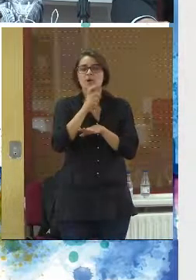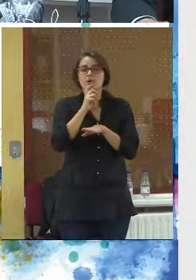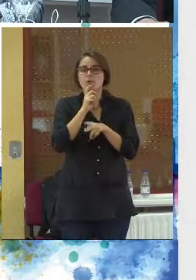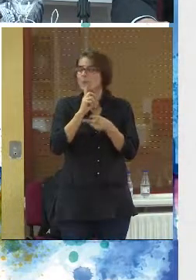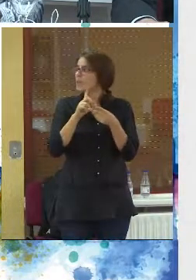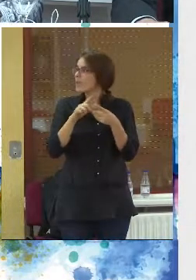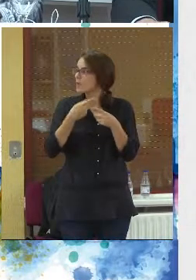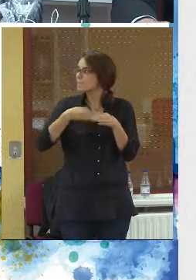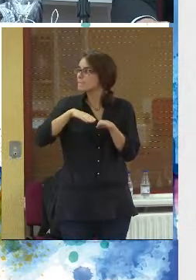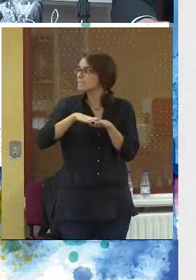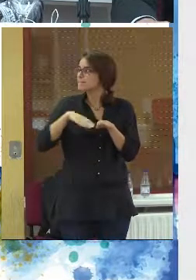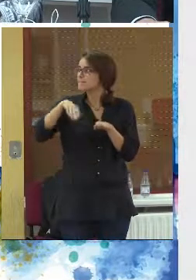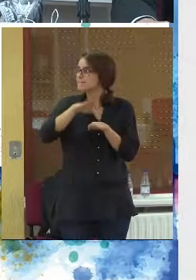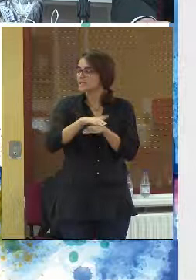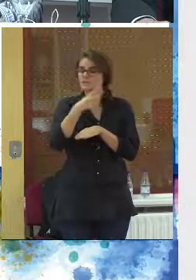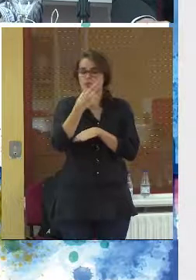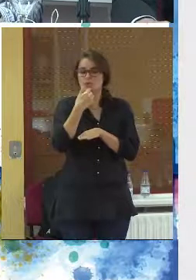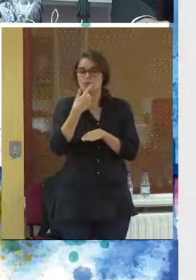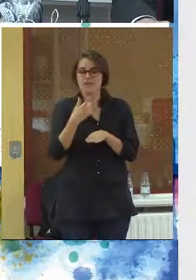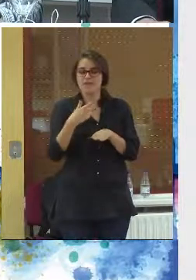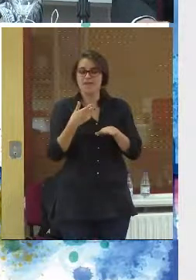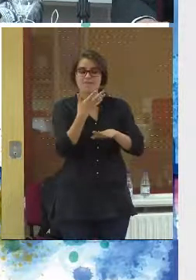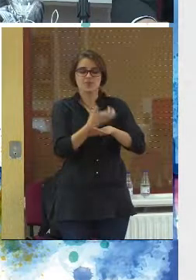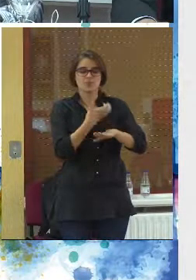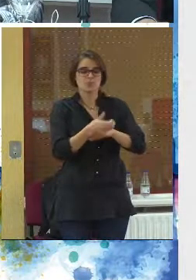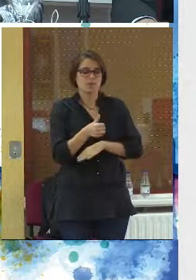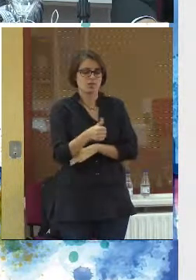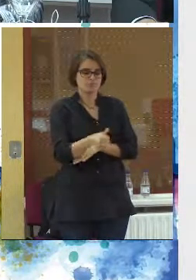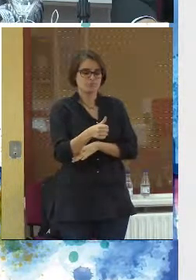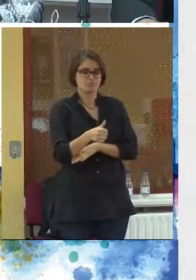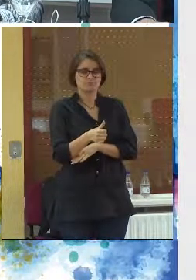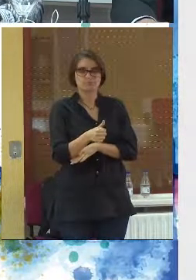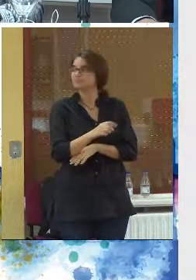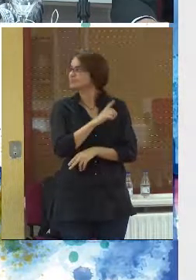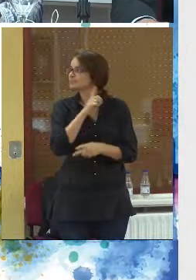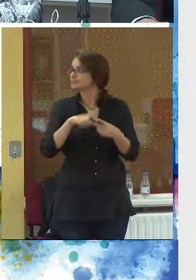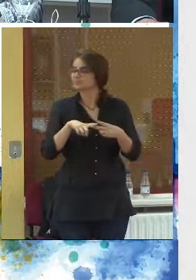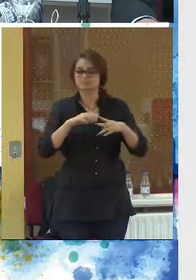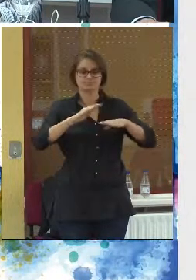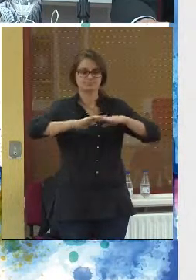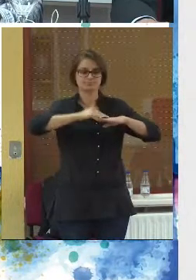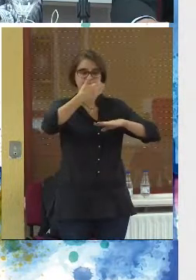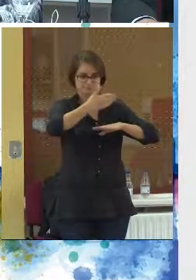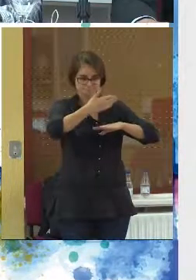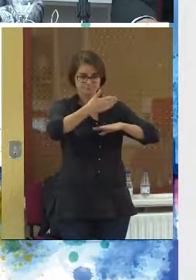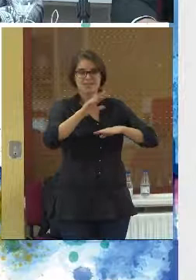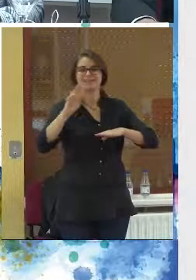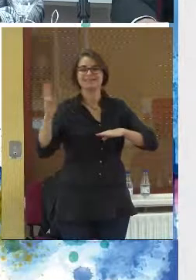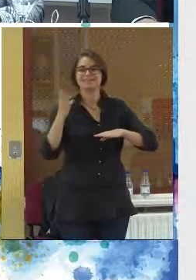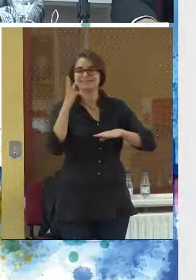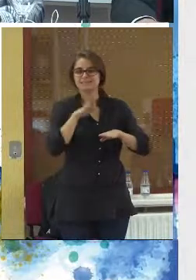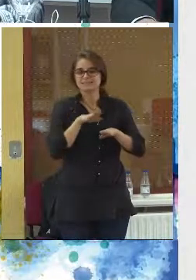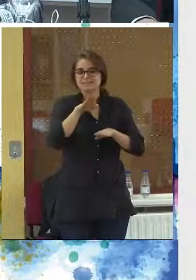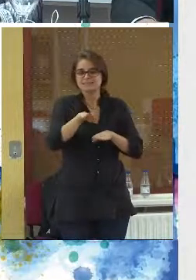1. So turn on the photocopy machine. Step number 2, lift up the lid. 3, put